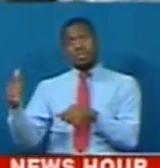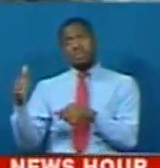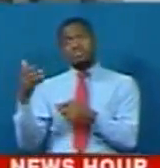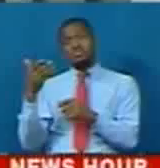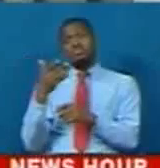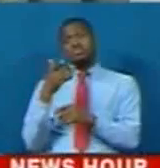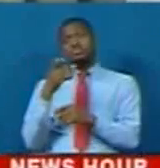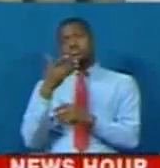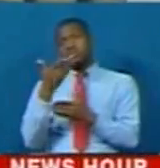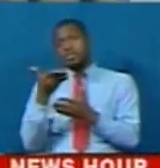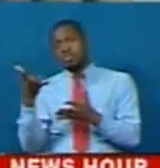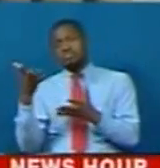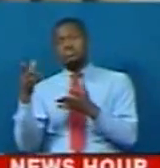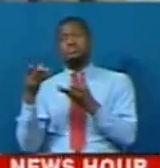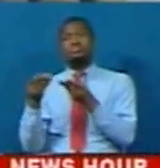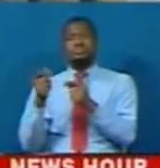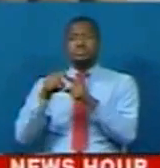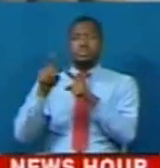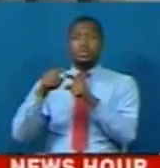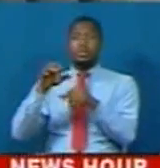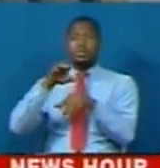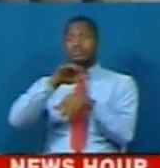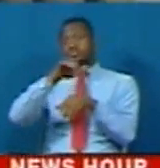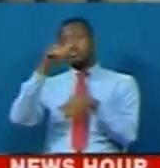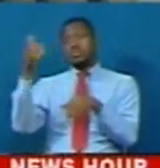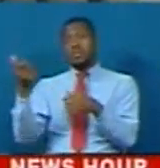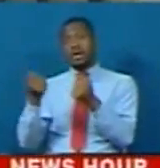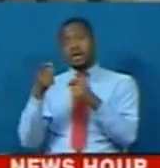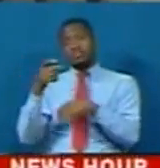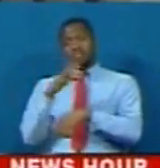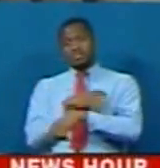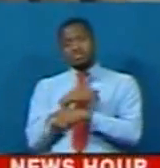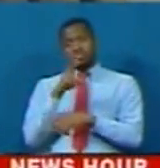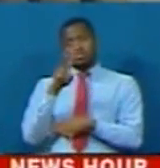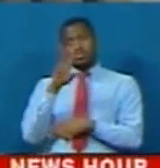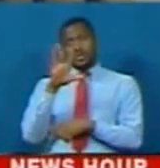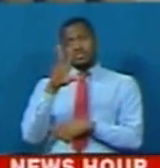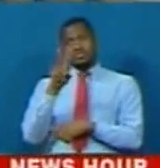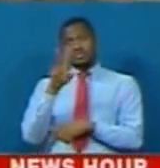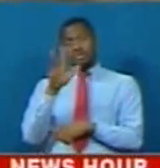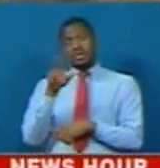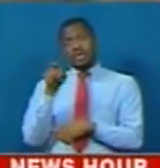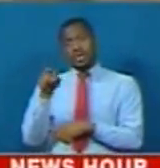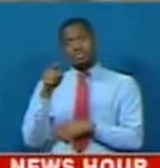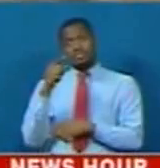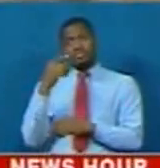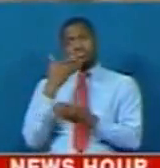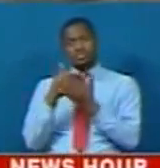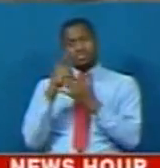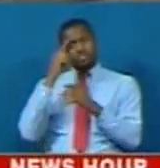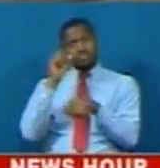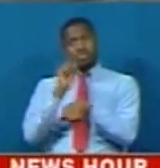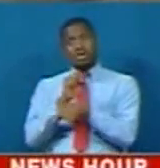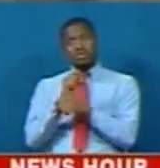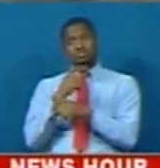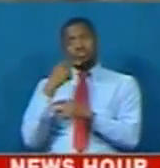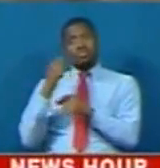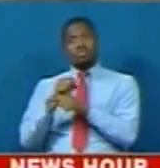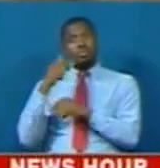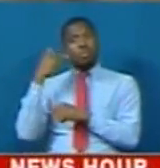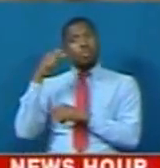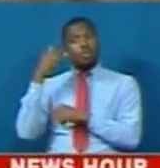packaged goods, parcel services and commerce. The Captain 2523 is suitable for workers in the